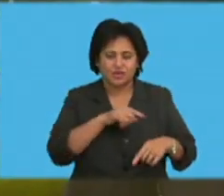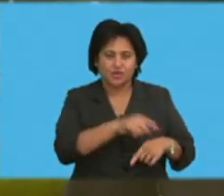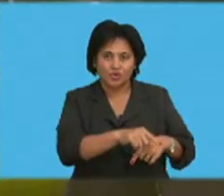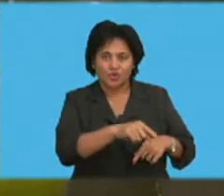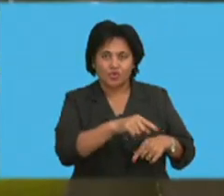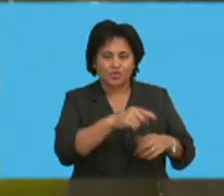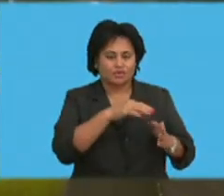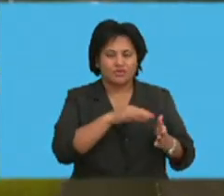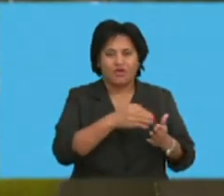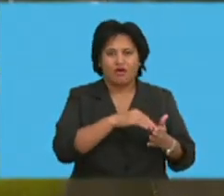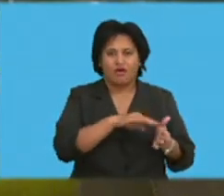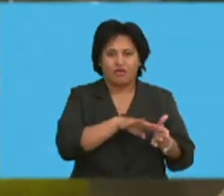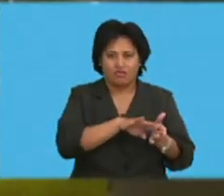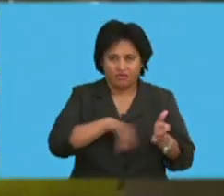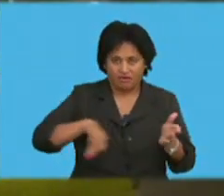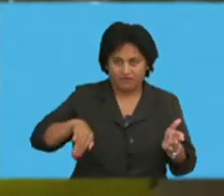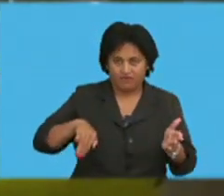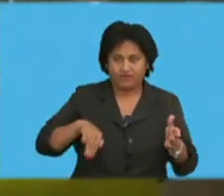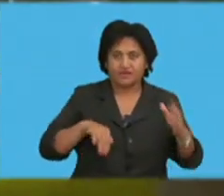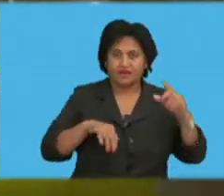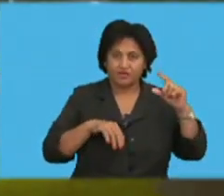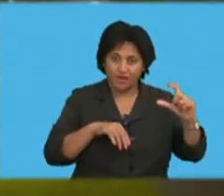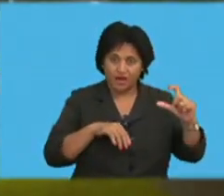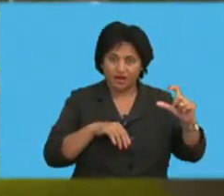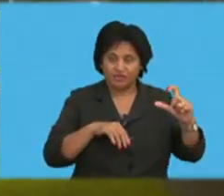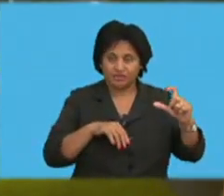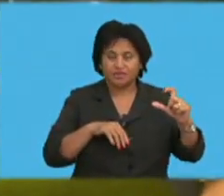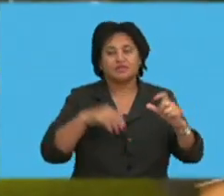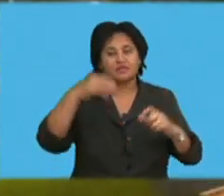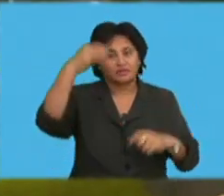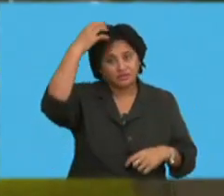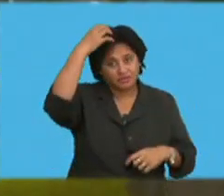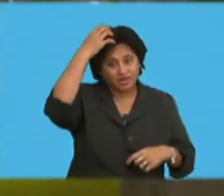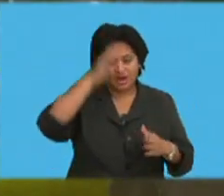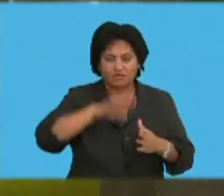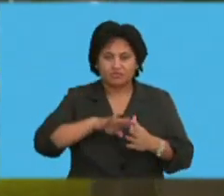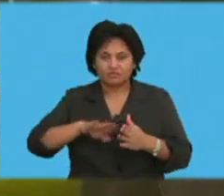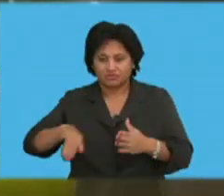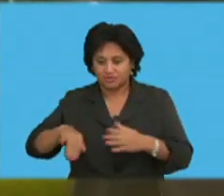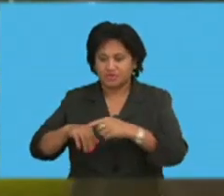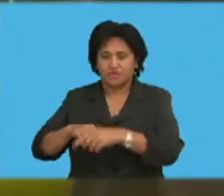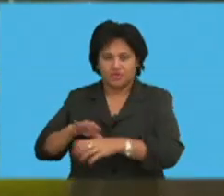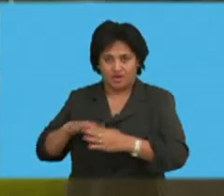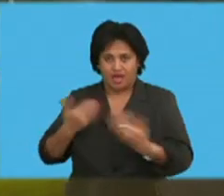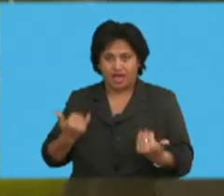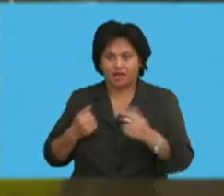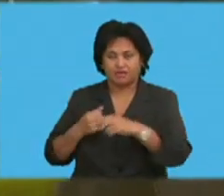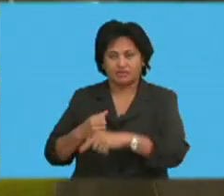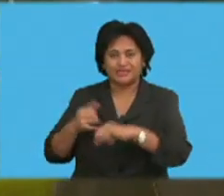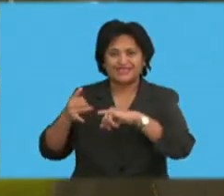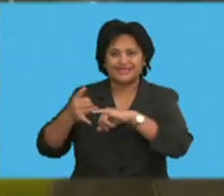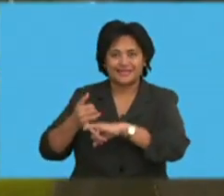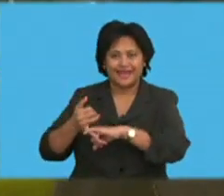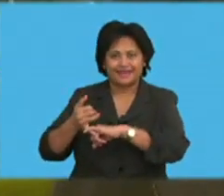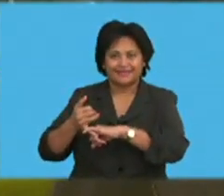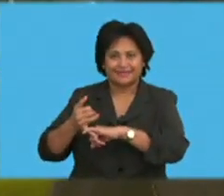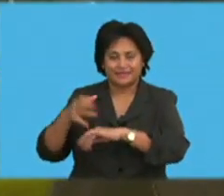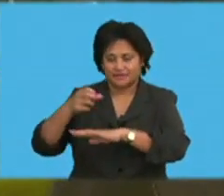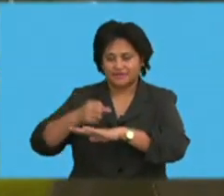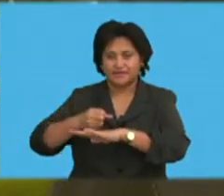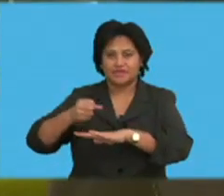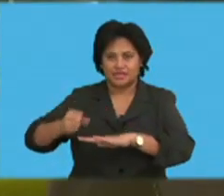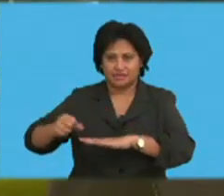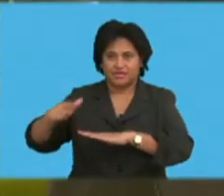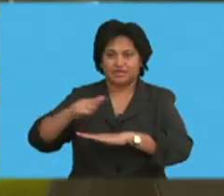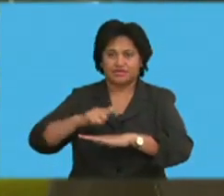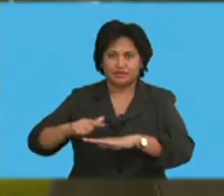definition was changed from crown grant to state grant. State grants, Madam Speaker, is defined under the Land Transfer